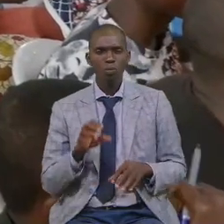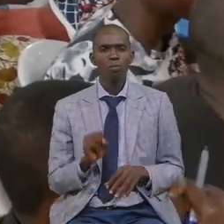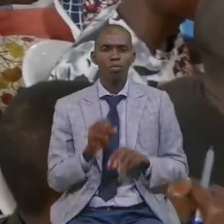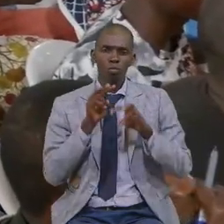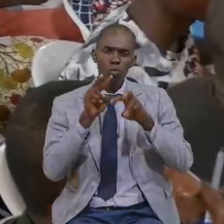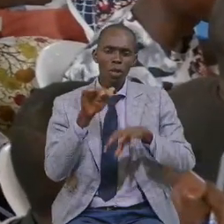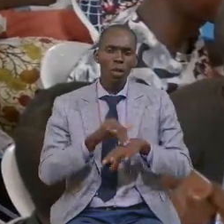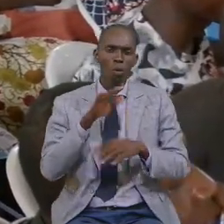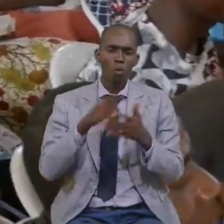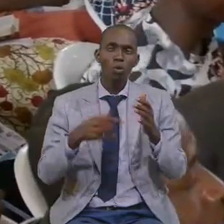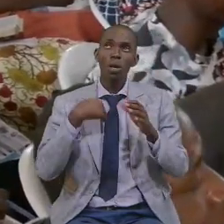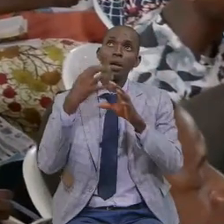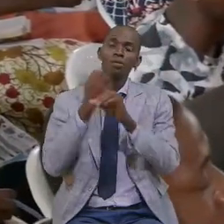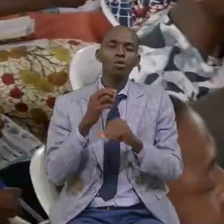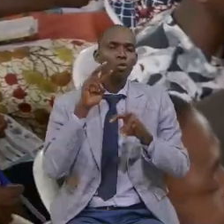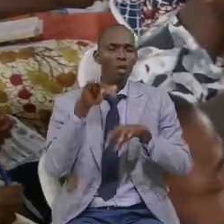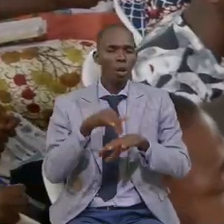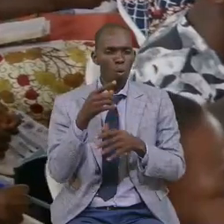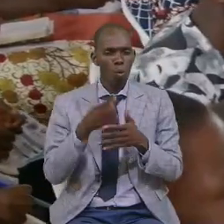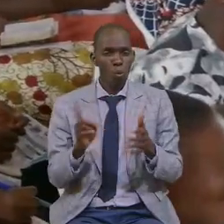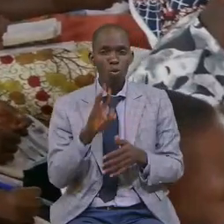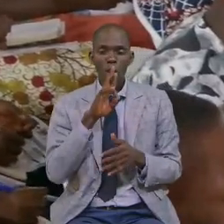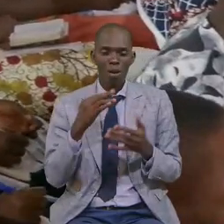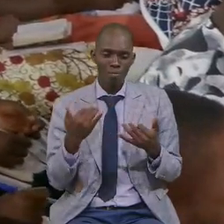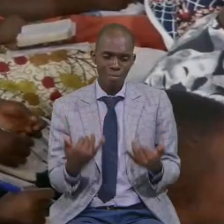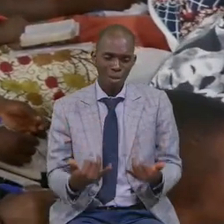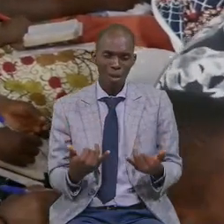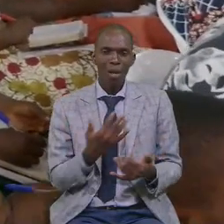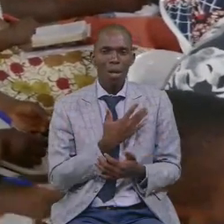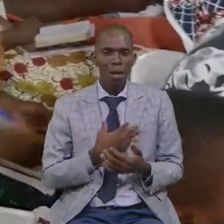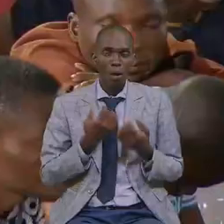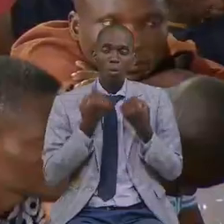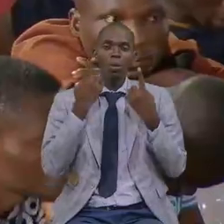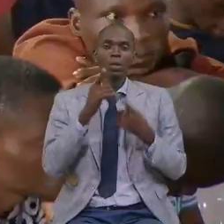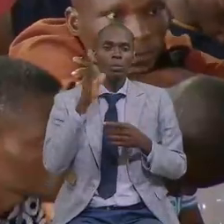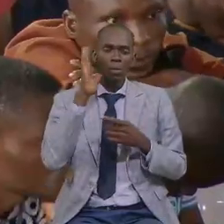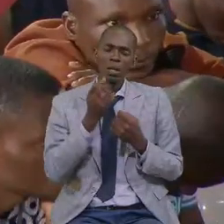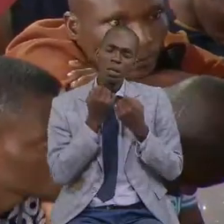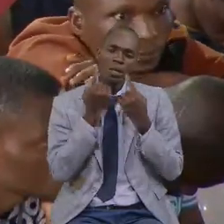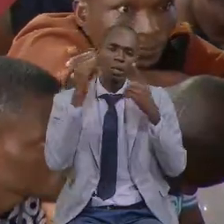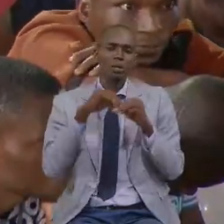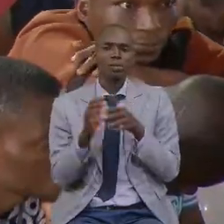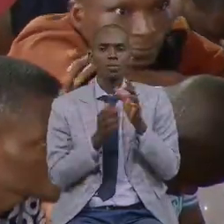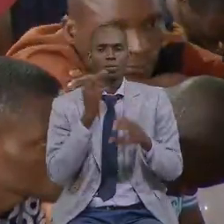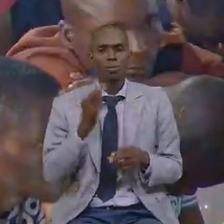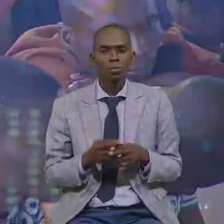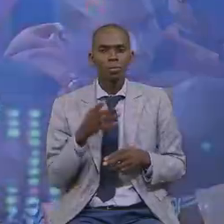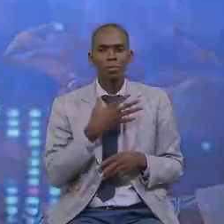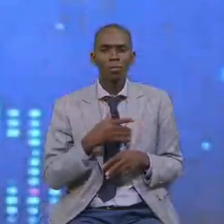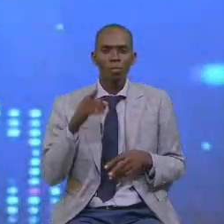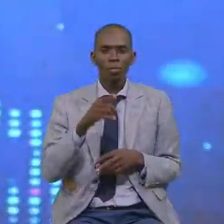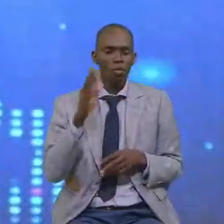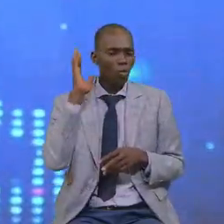achievement. Look at where you are now. And wake up. You'll wake up. Yeah. And you will put